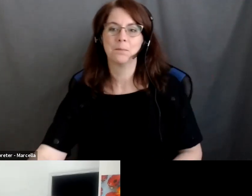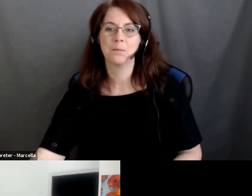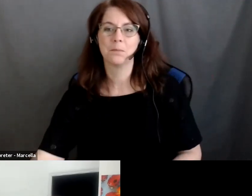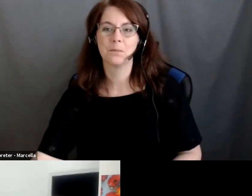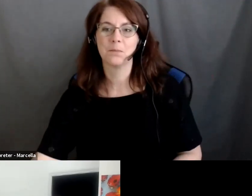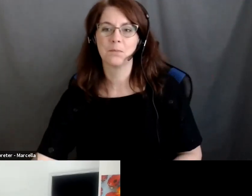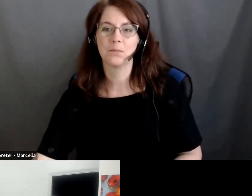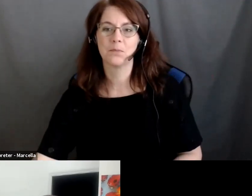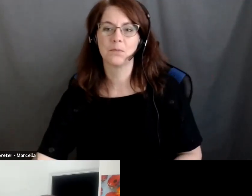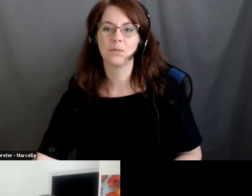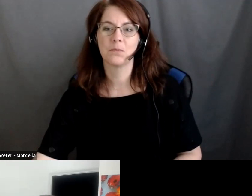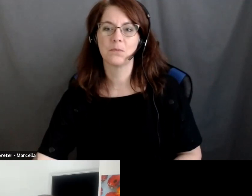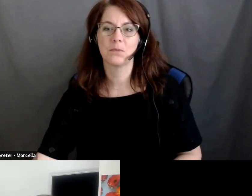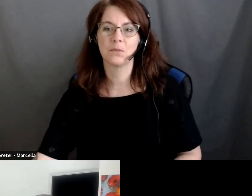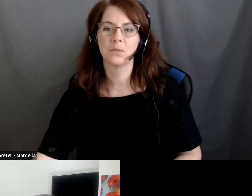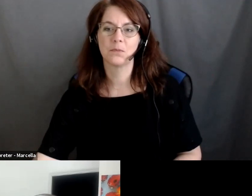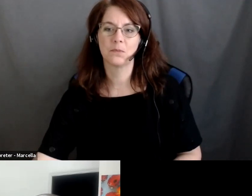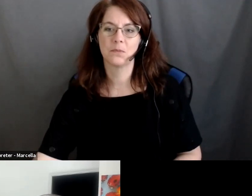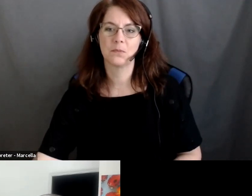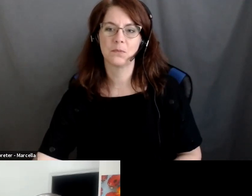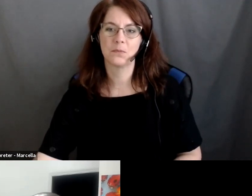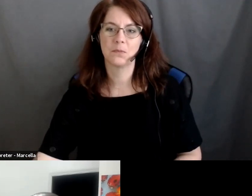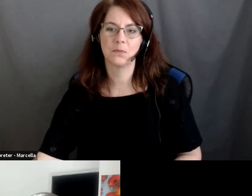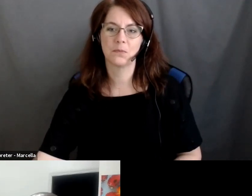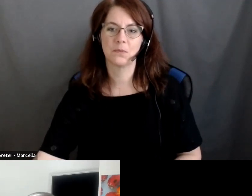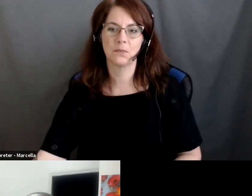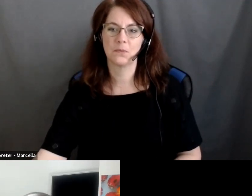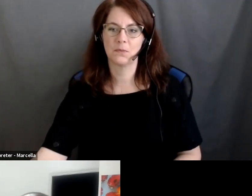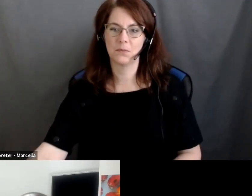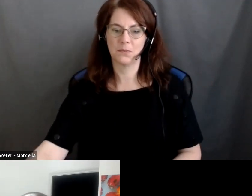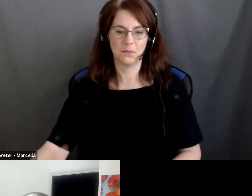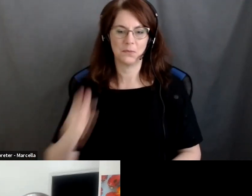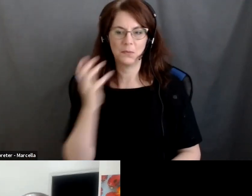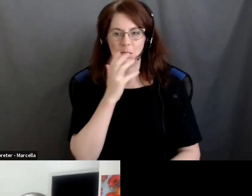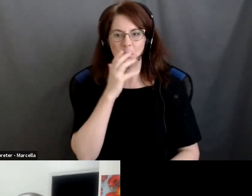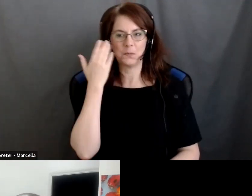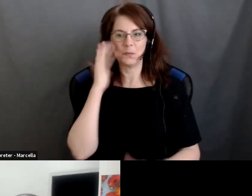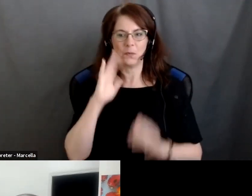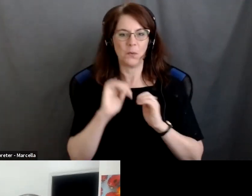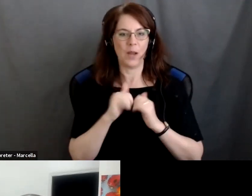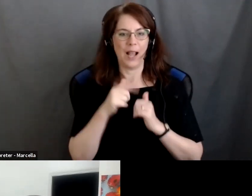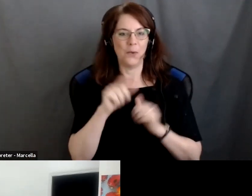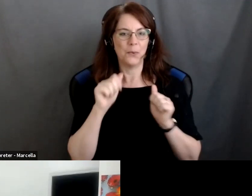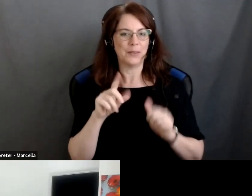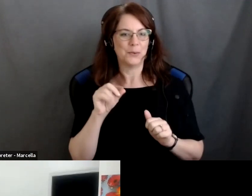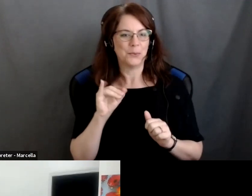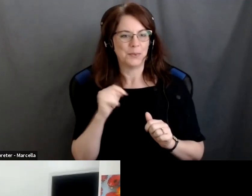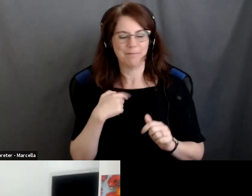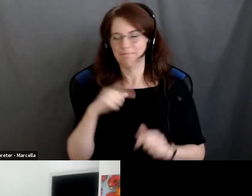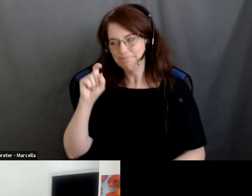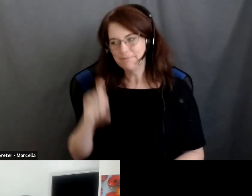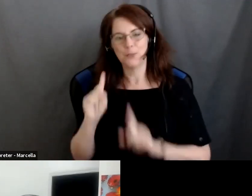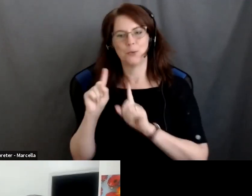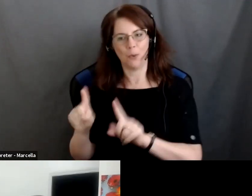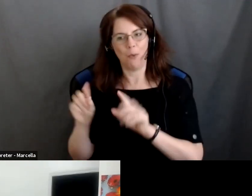Oh man, I don't know how you can do it. I have to be at the office.